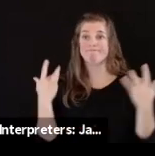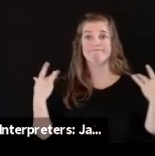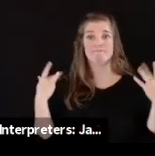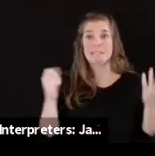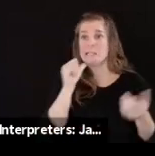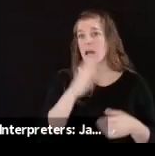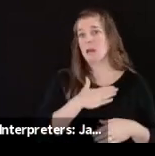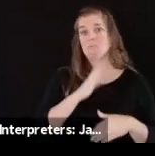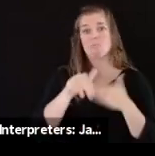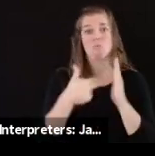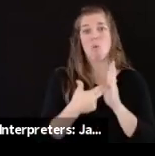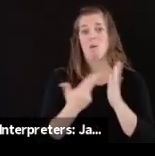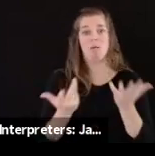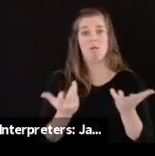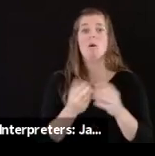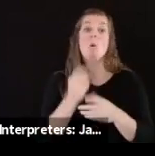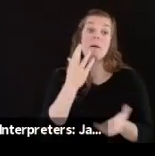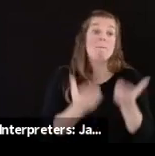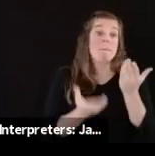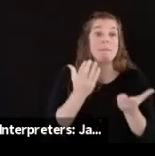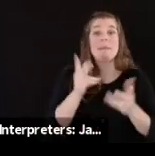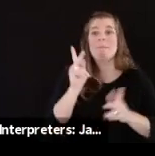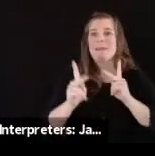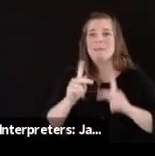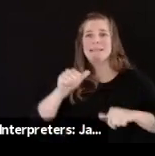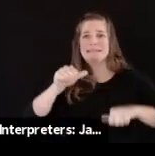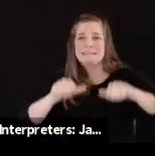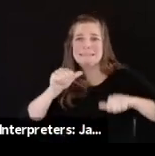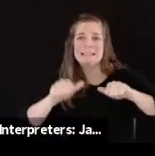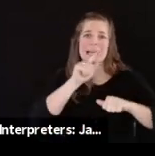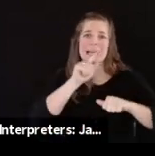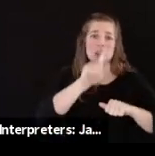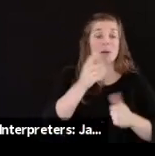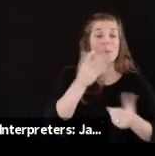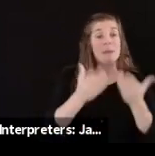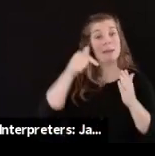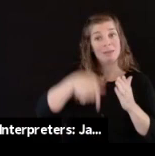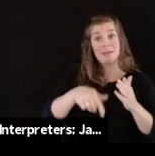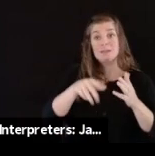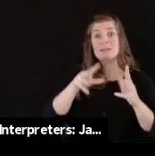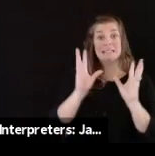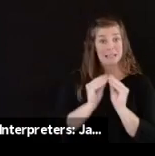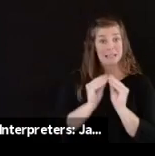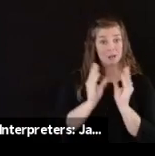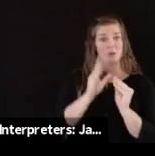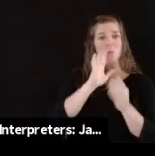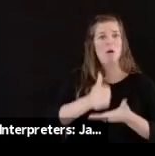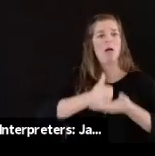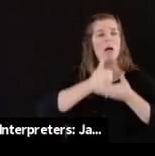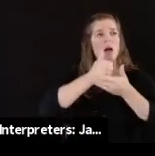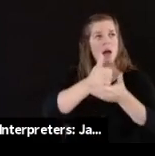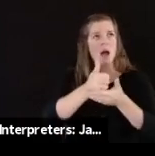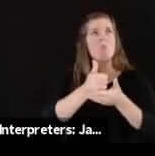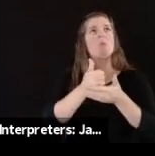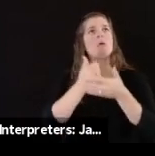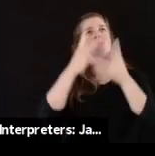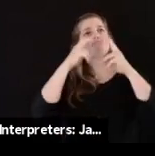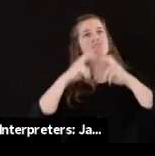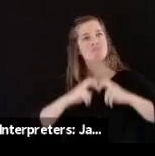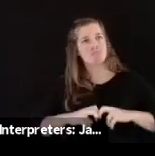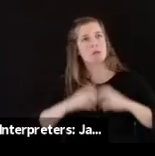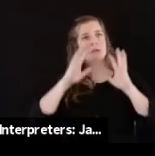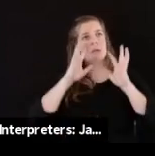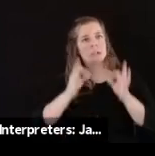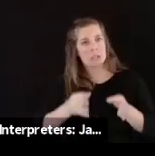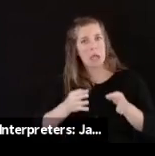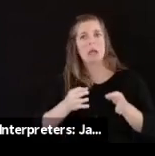our role, or that maybe they're unsure, and maybe this session will be able to help us reach that perspective. Excellent,